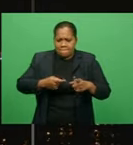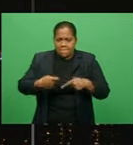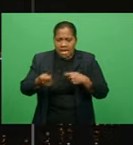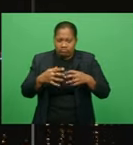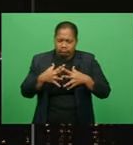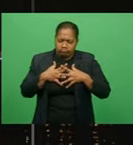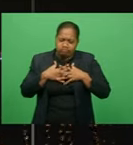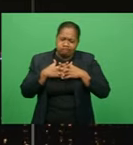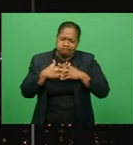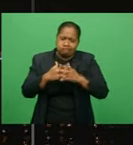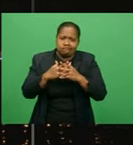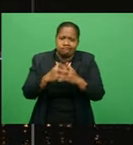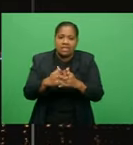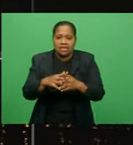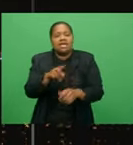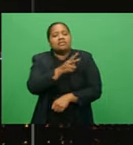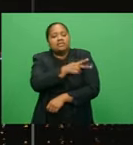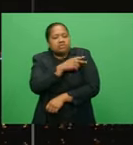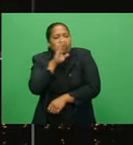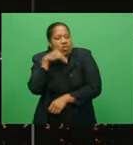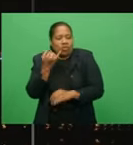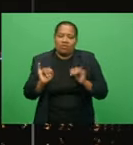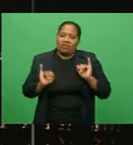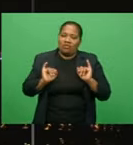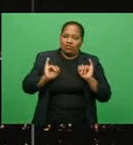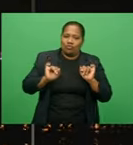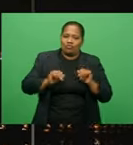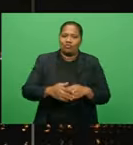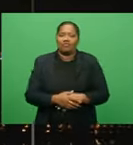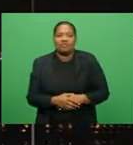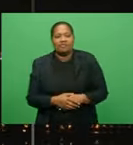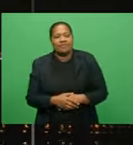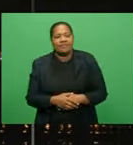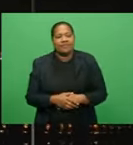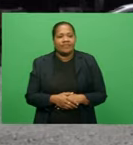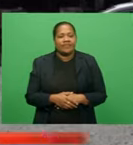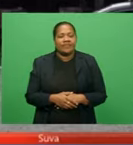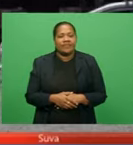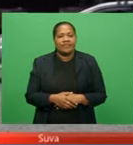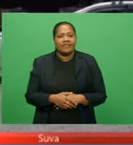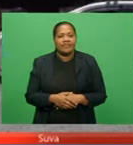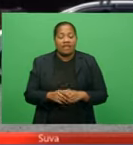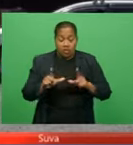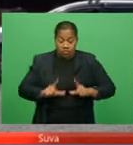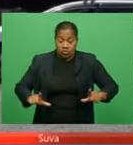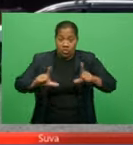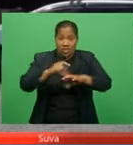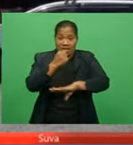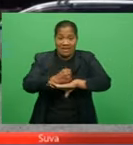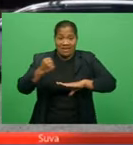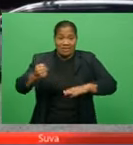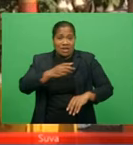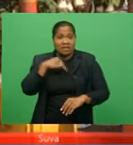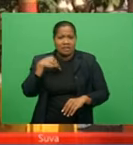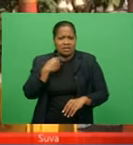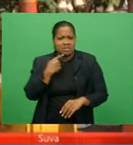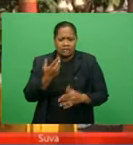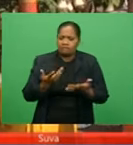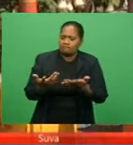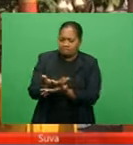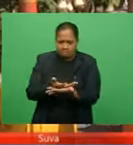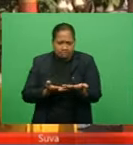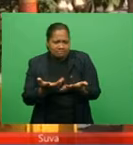security is always an issue for the councils. Kritika Kumar reports. The local government minister says discussions are